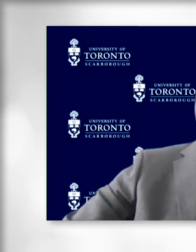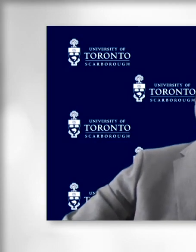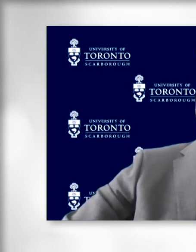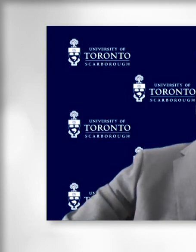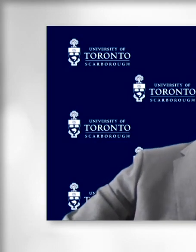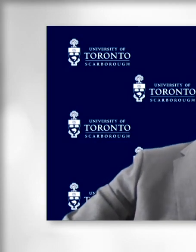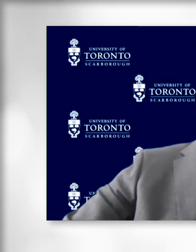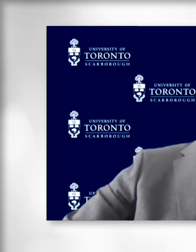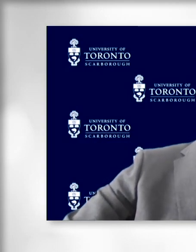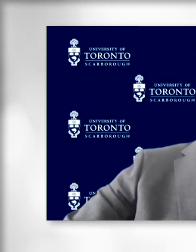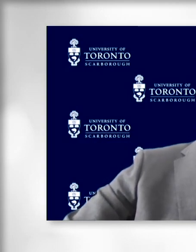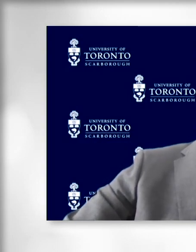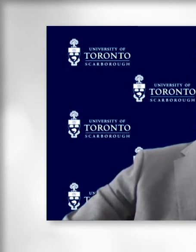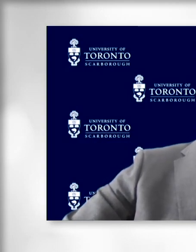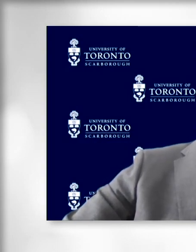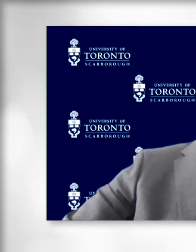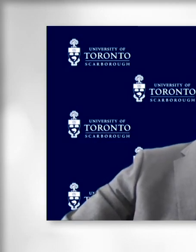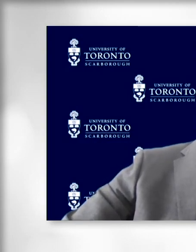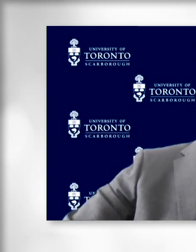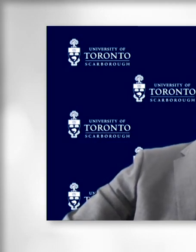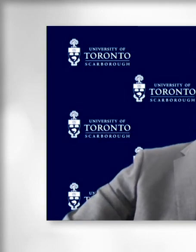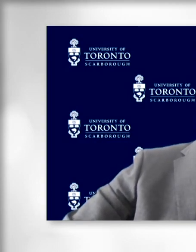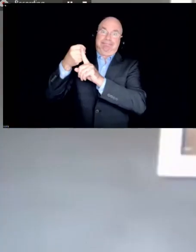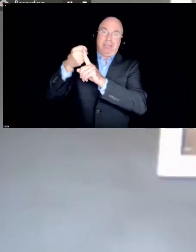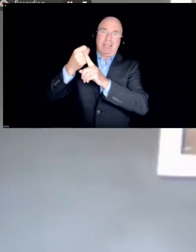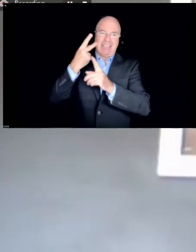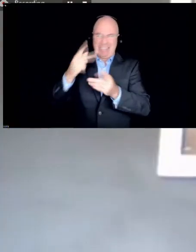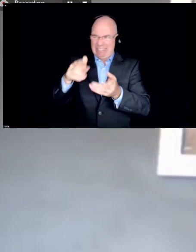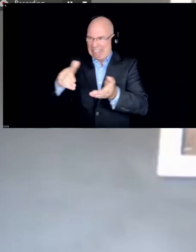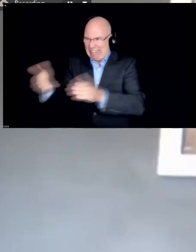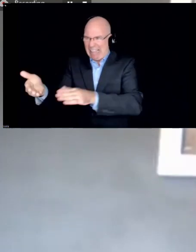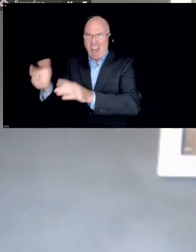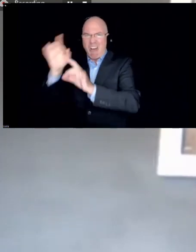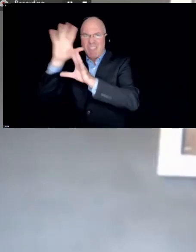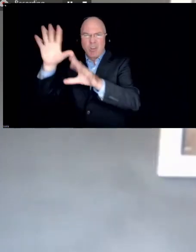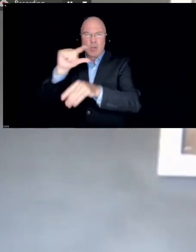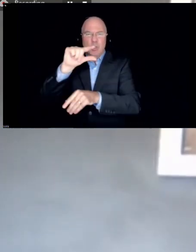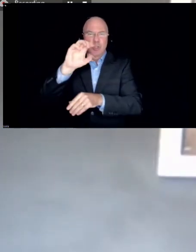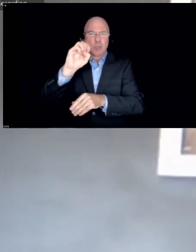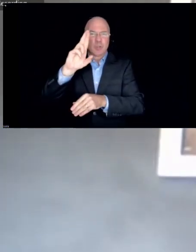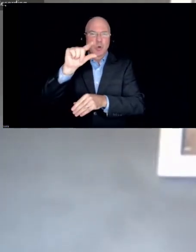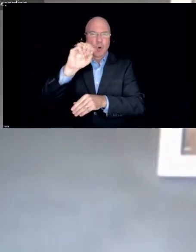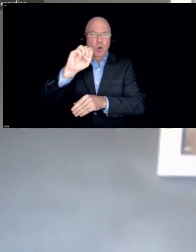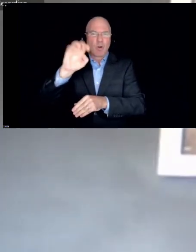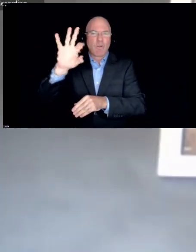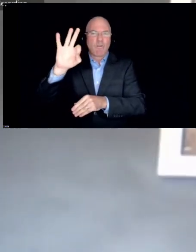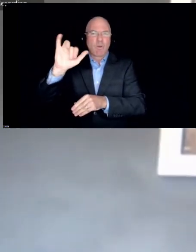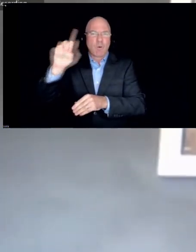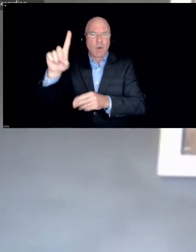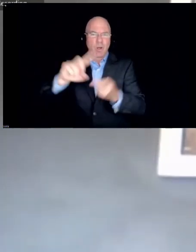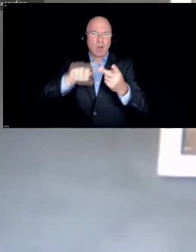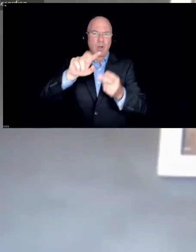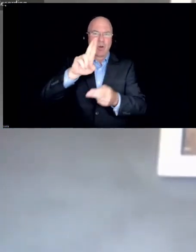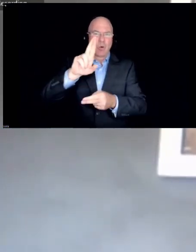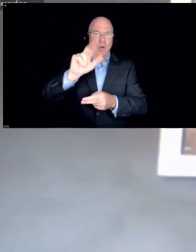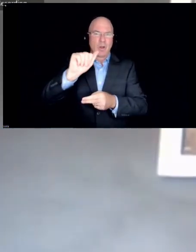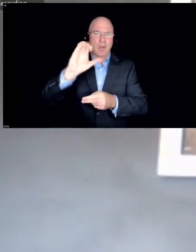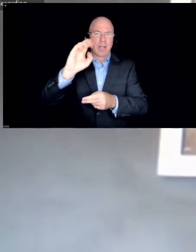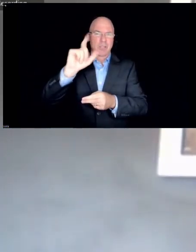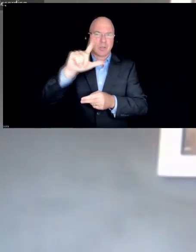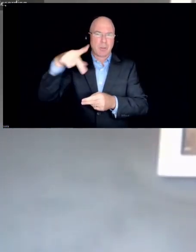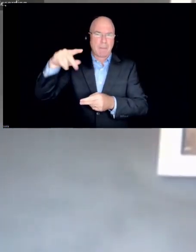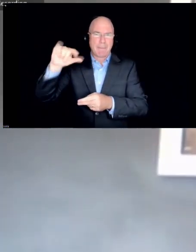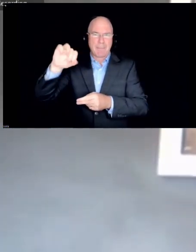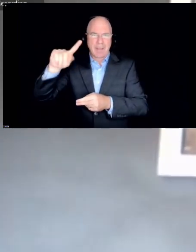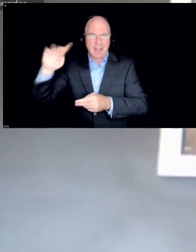in history where we have witnessed the senseless deaths of George Floyd, Breonna Taylor, Rachel Paquette, Ahmaud